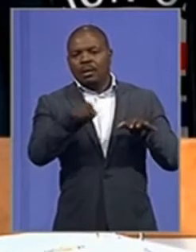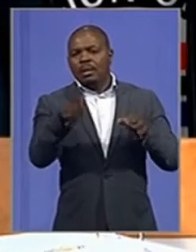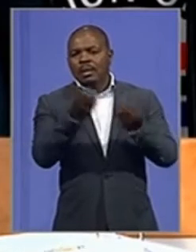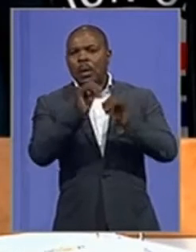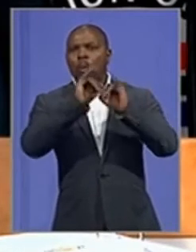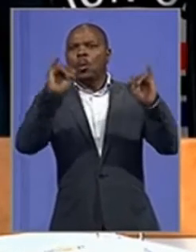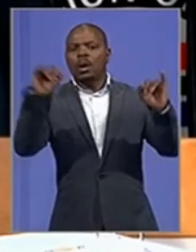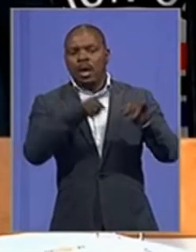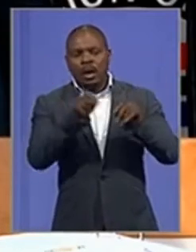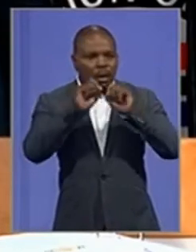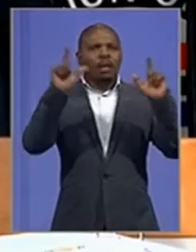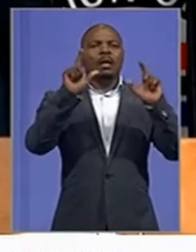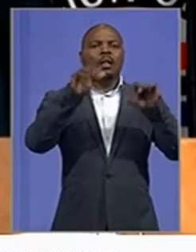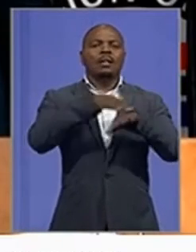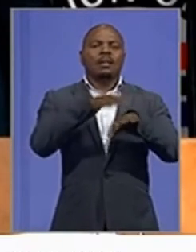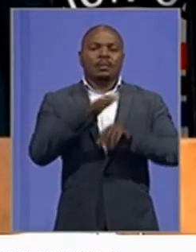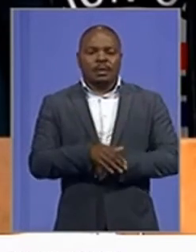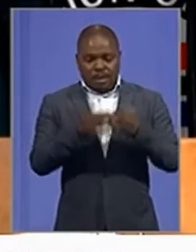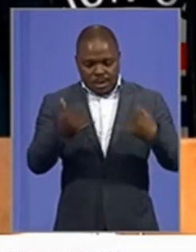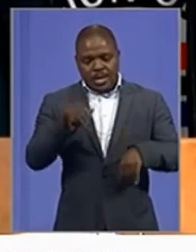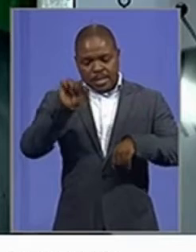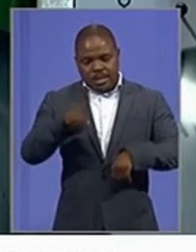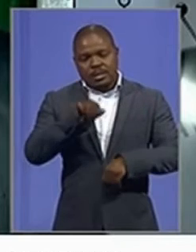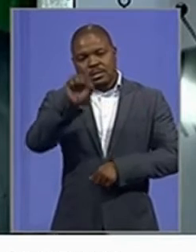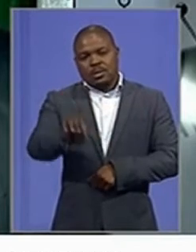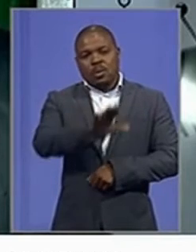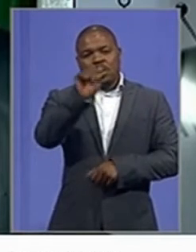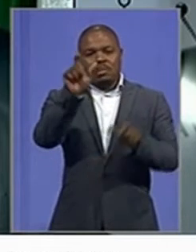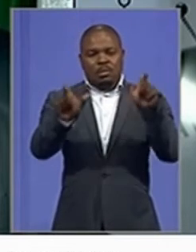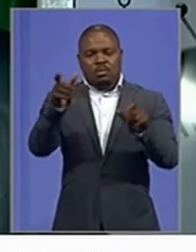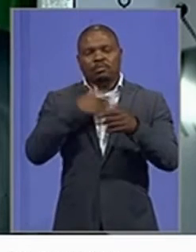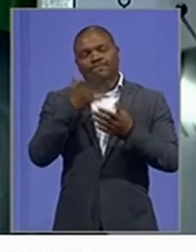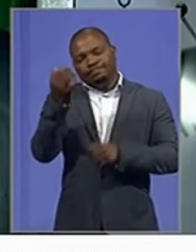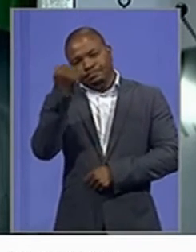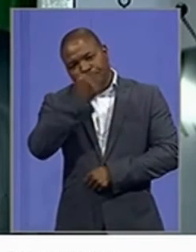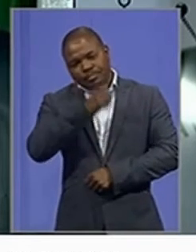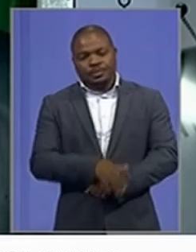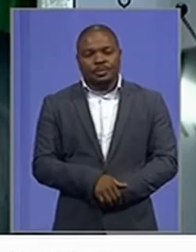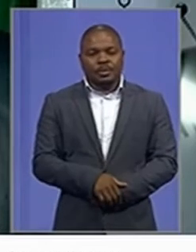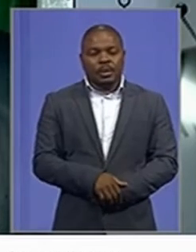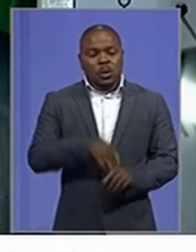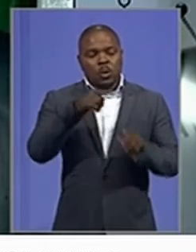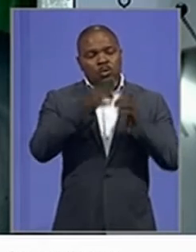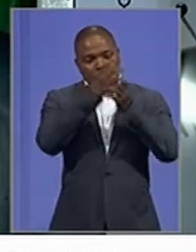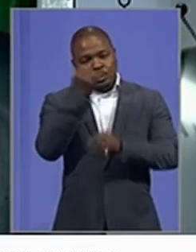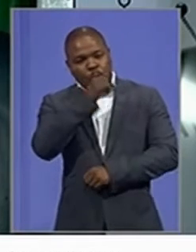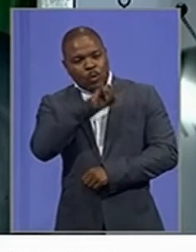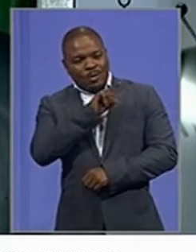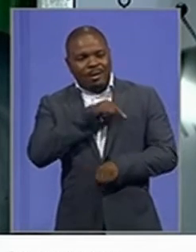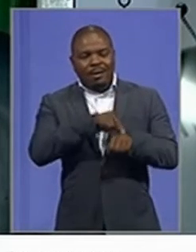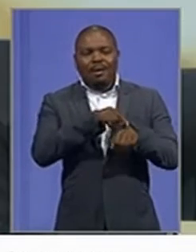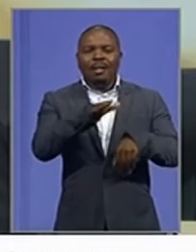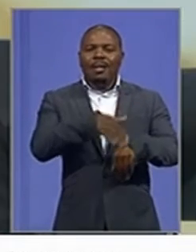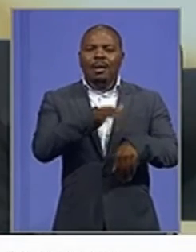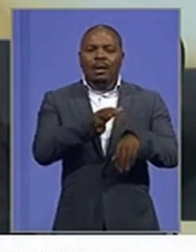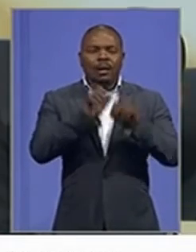bad. And for that, we must apologize to the South African people. Tshwarelo e dirilwe mo setšhabeng tebang le go se tse kgato ka nako mo ditatofatsong